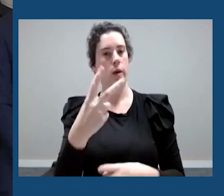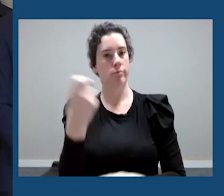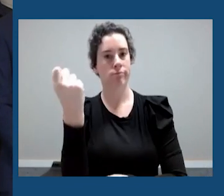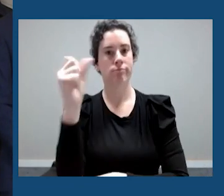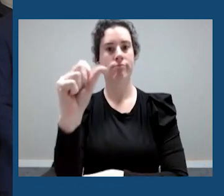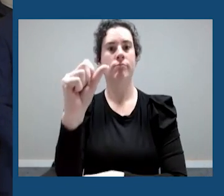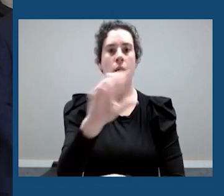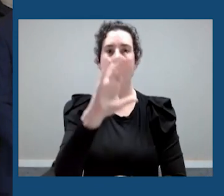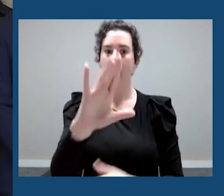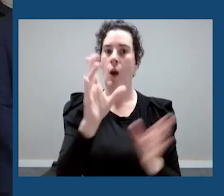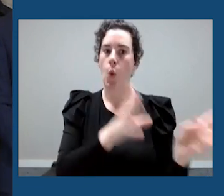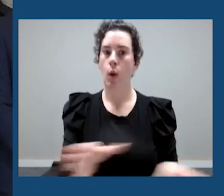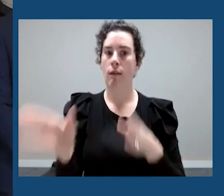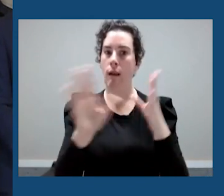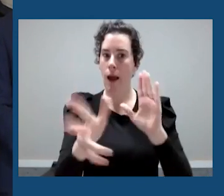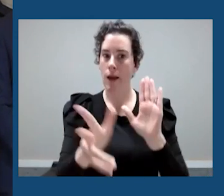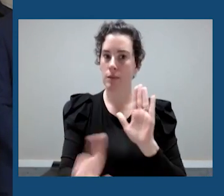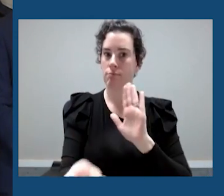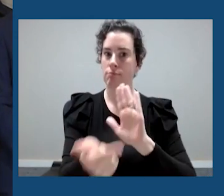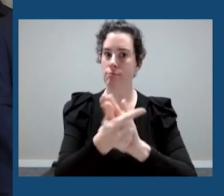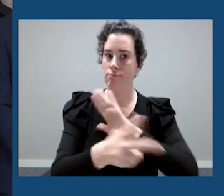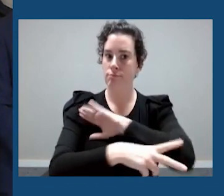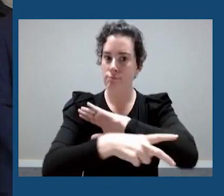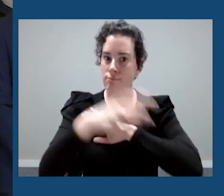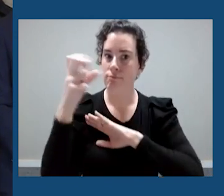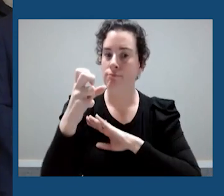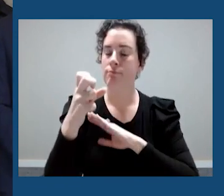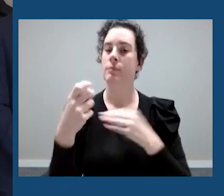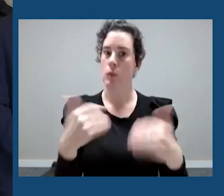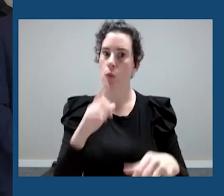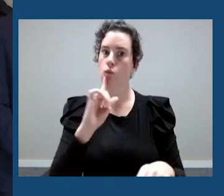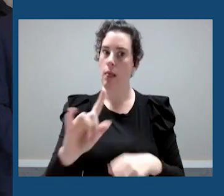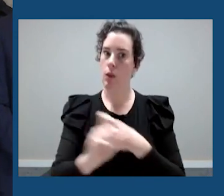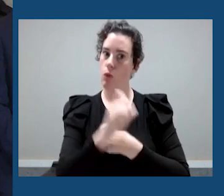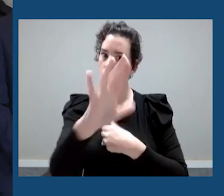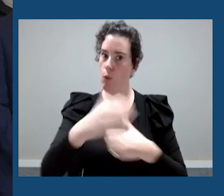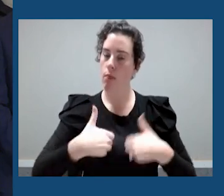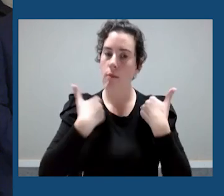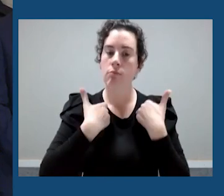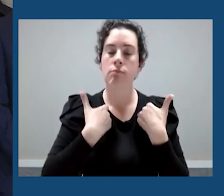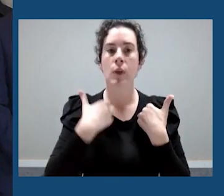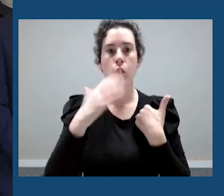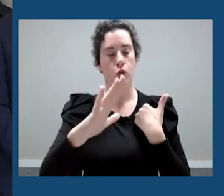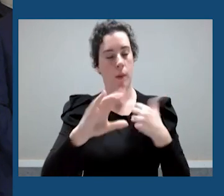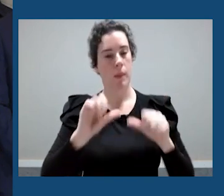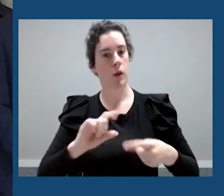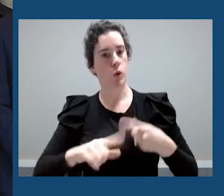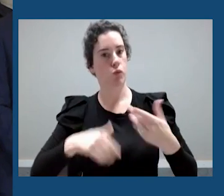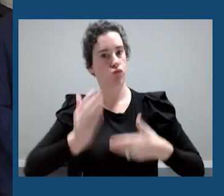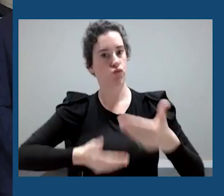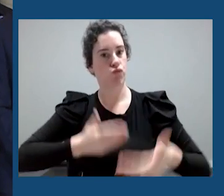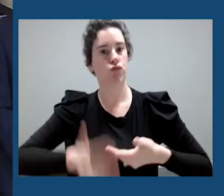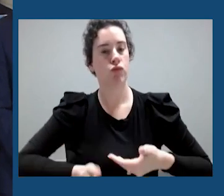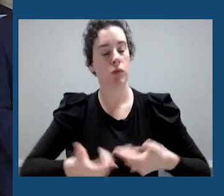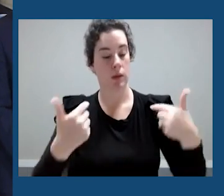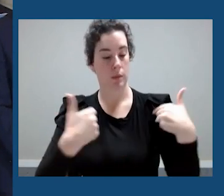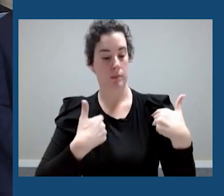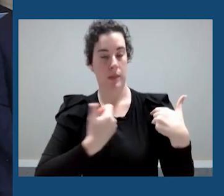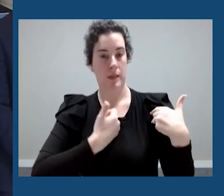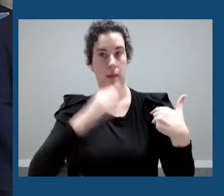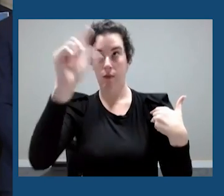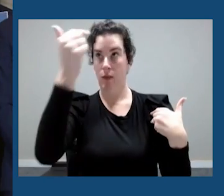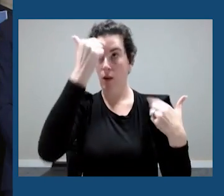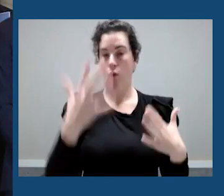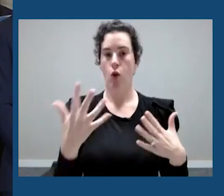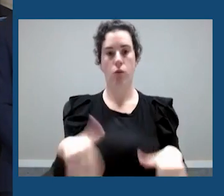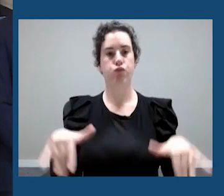threat to their livelihoods. And as governor, I'm not going to stand by and watch